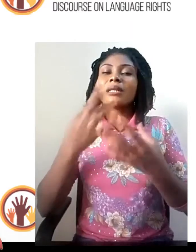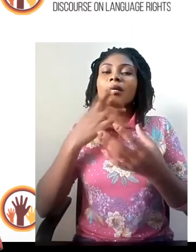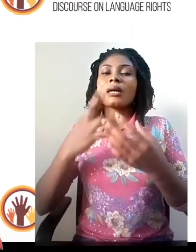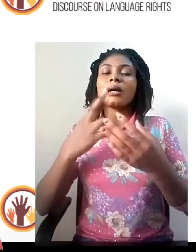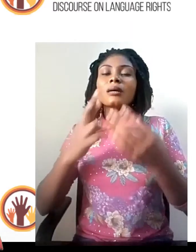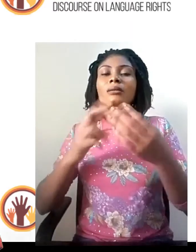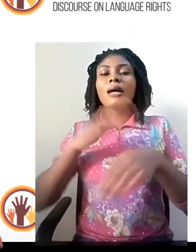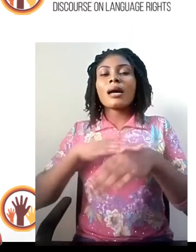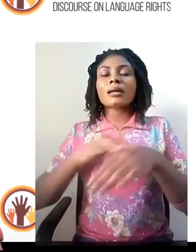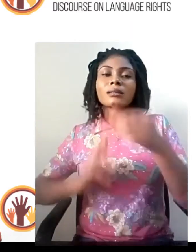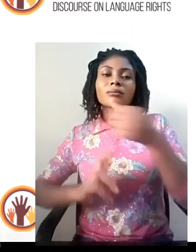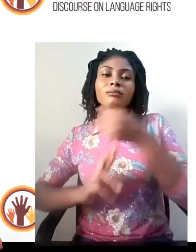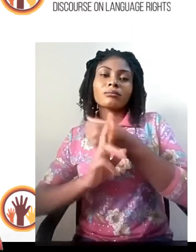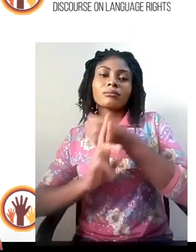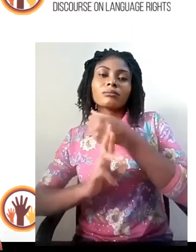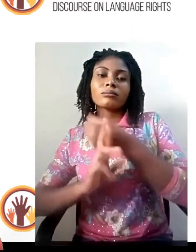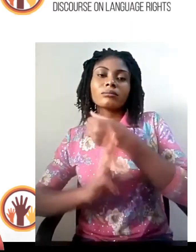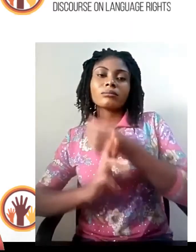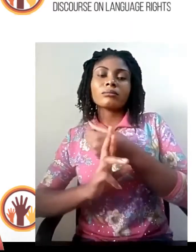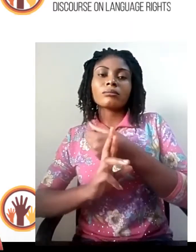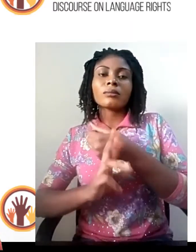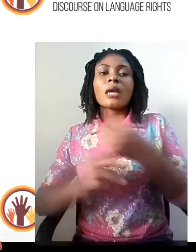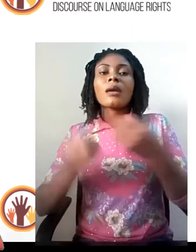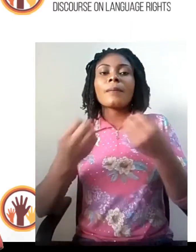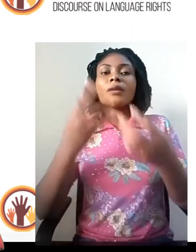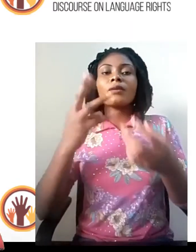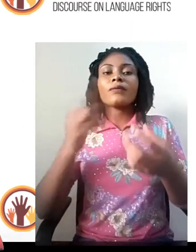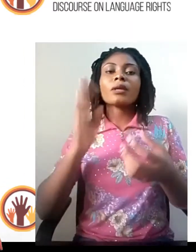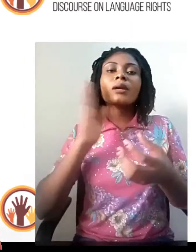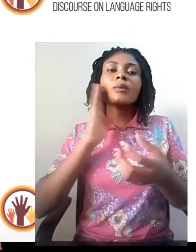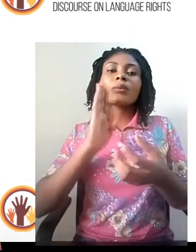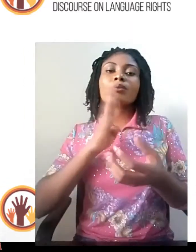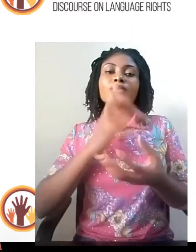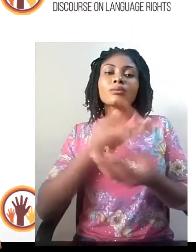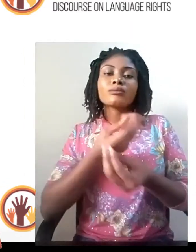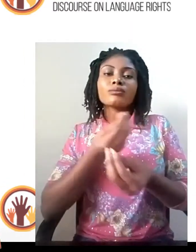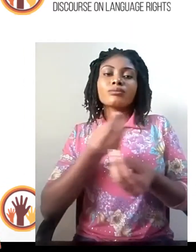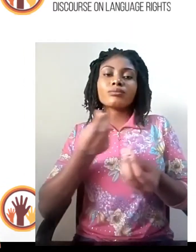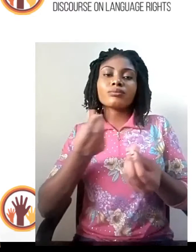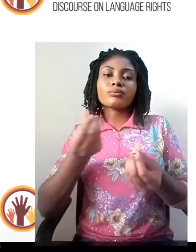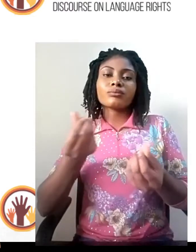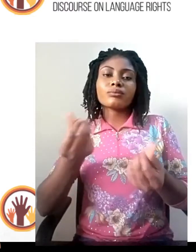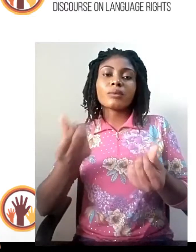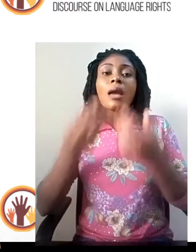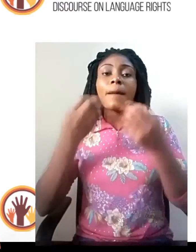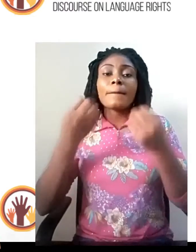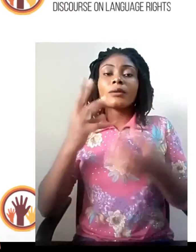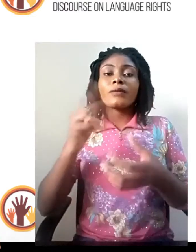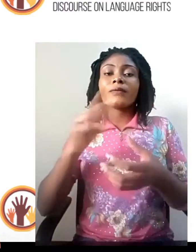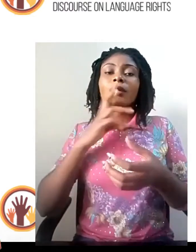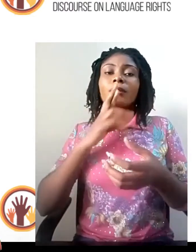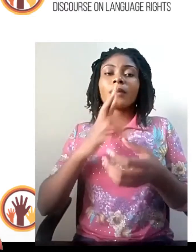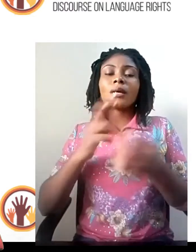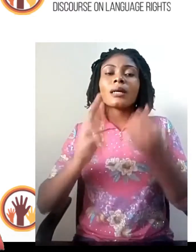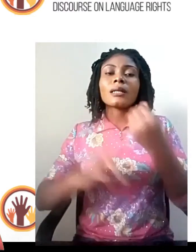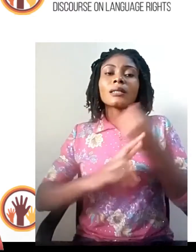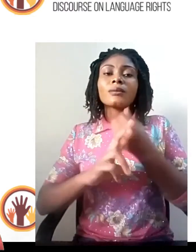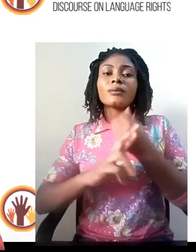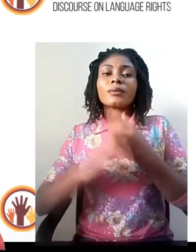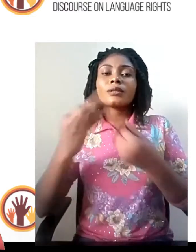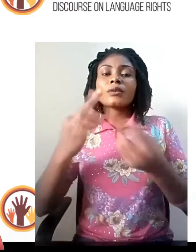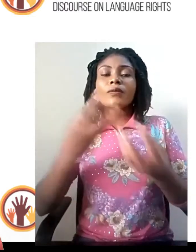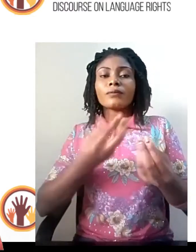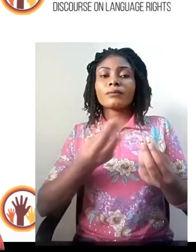endangered. Many of them are at the risk of going extinct. Right